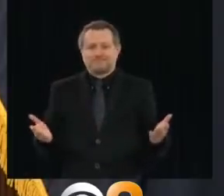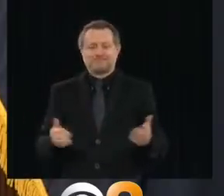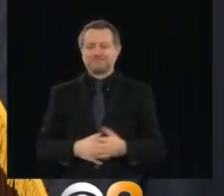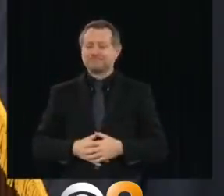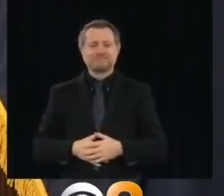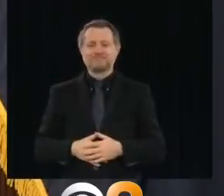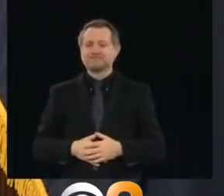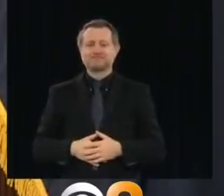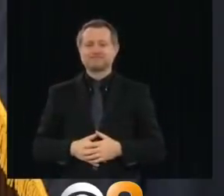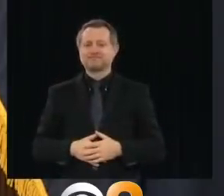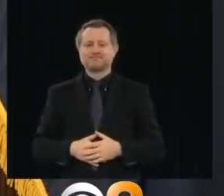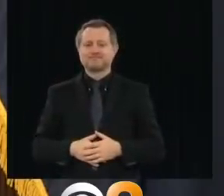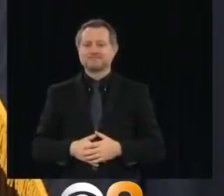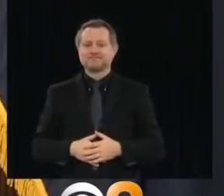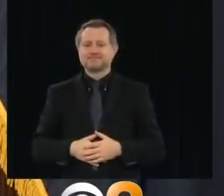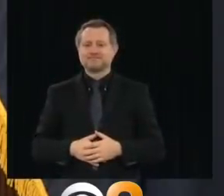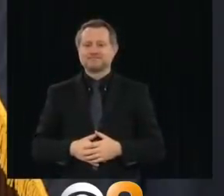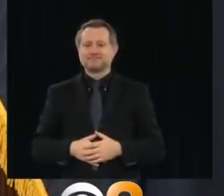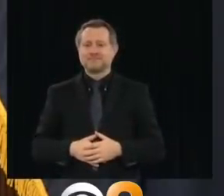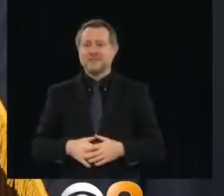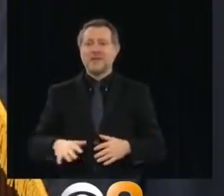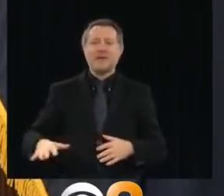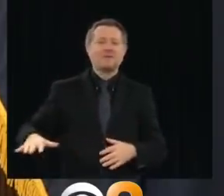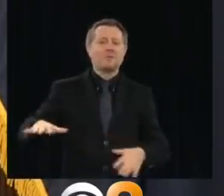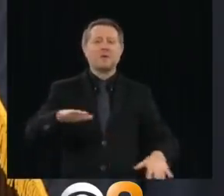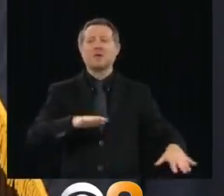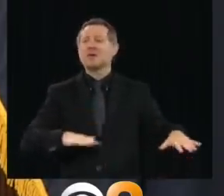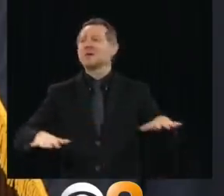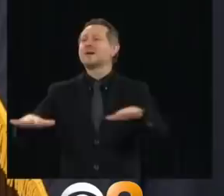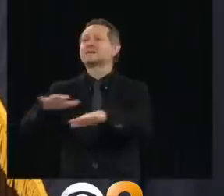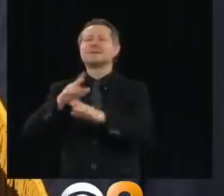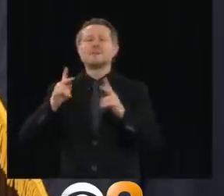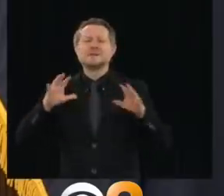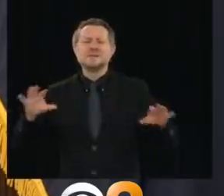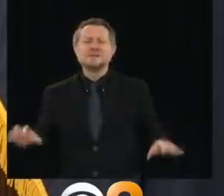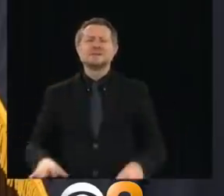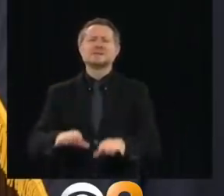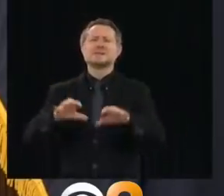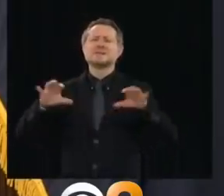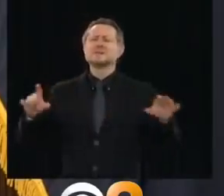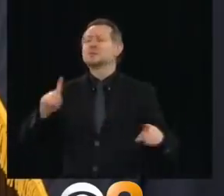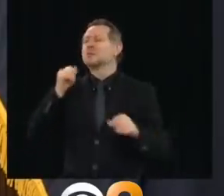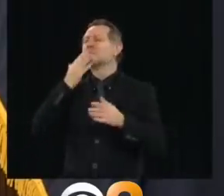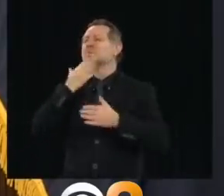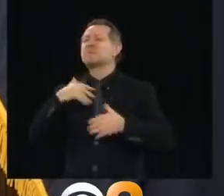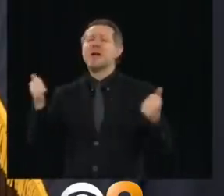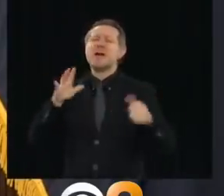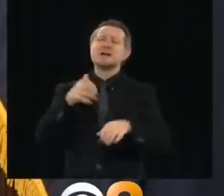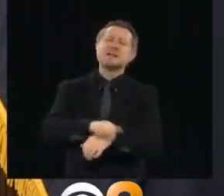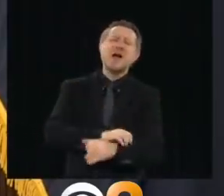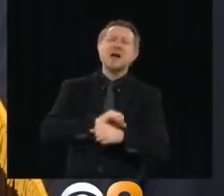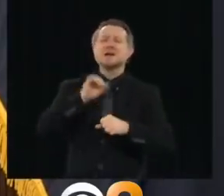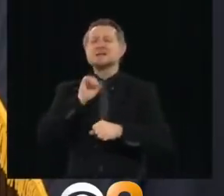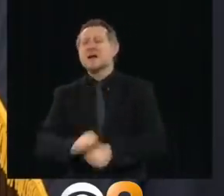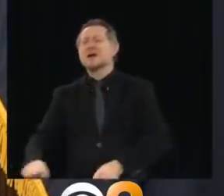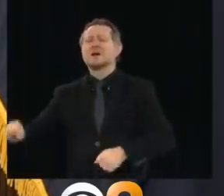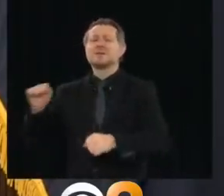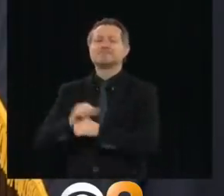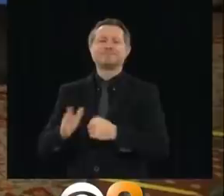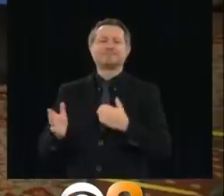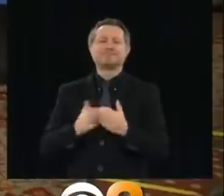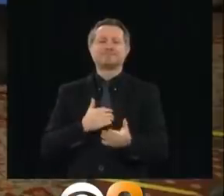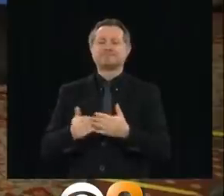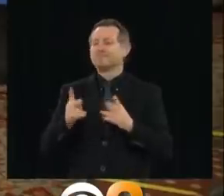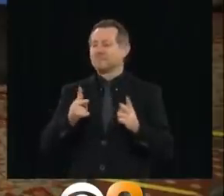You can have a situation where everyone did the right thing and everyone tried their best, and people still die. What you're